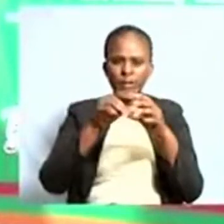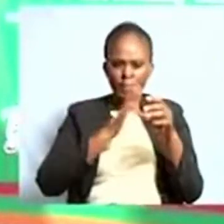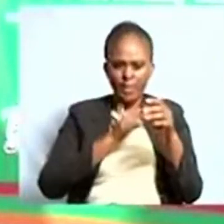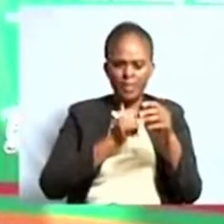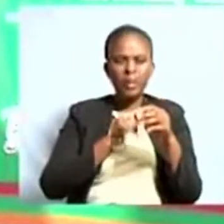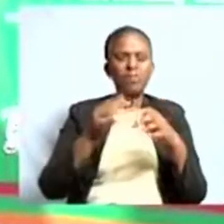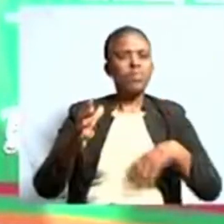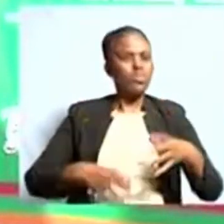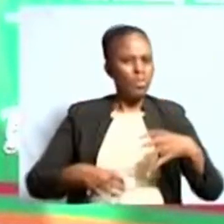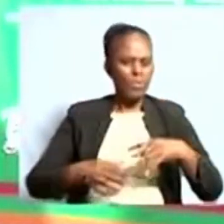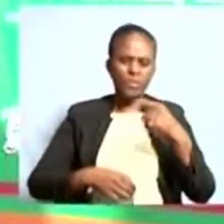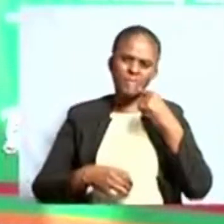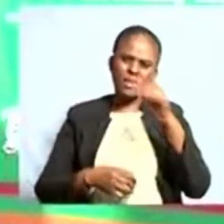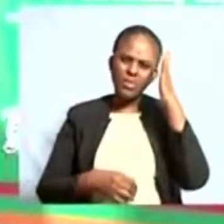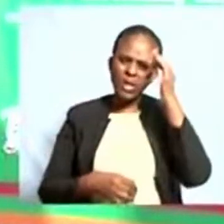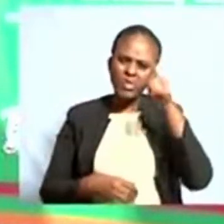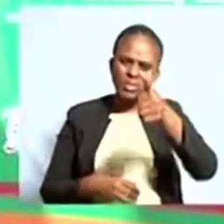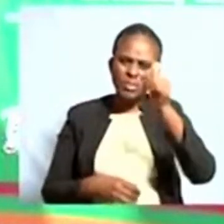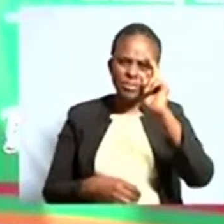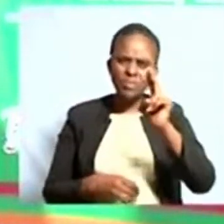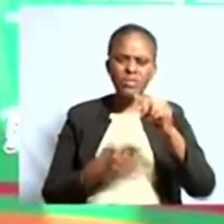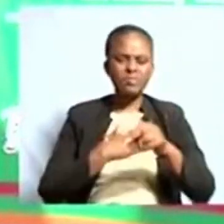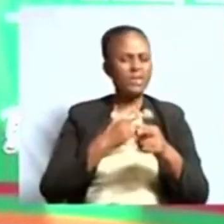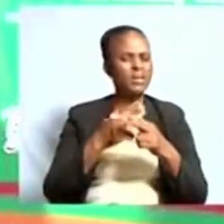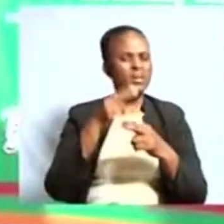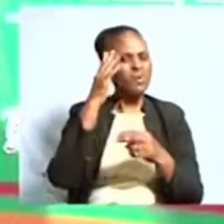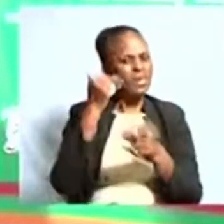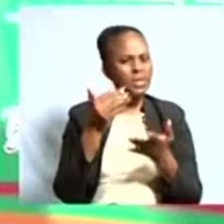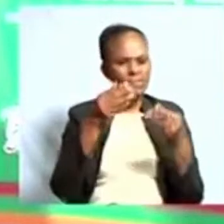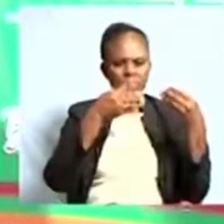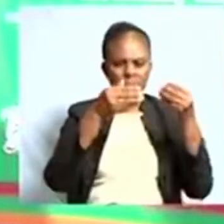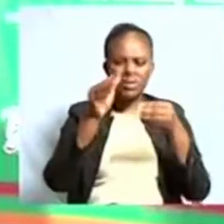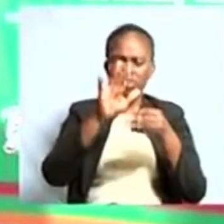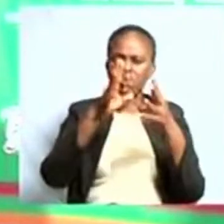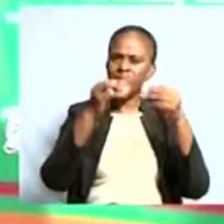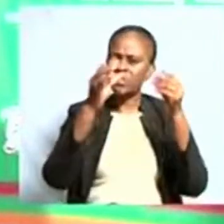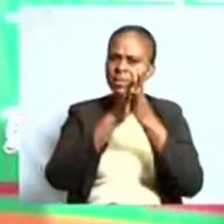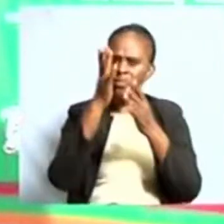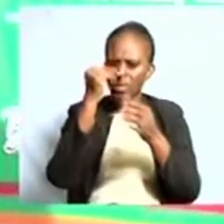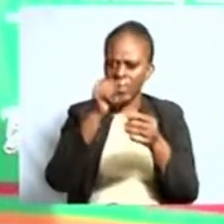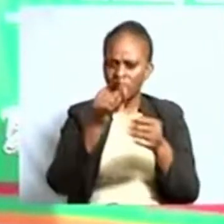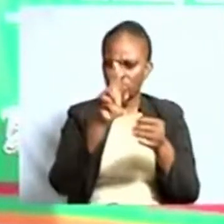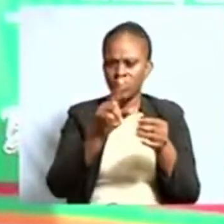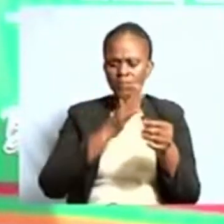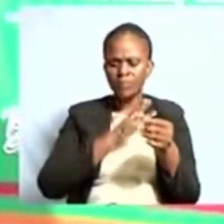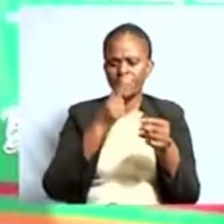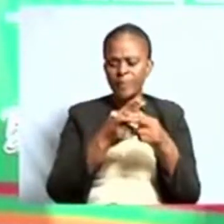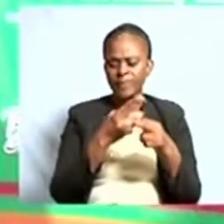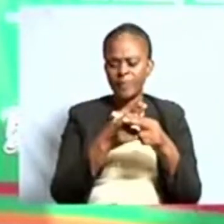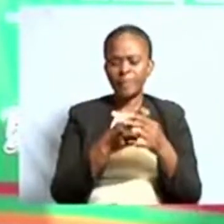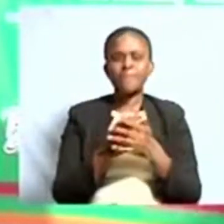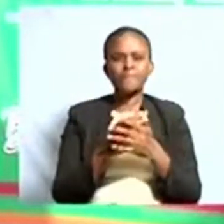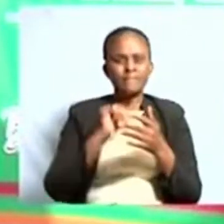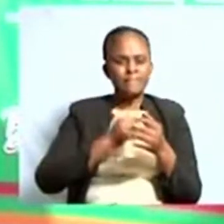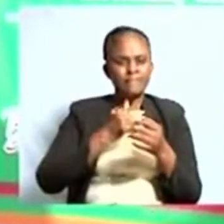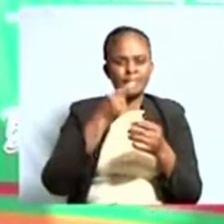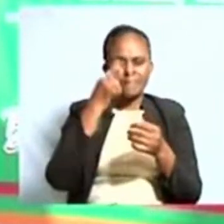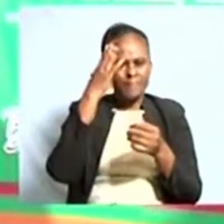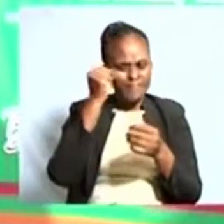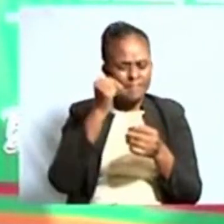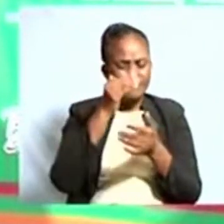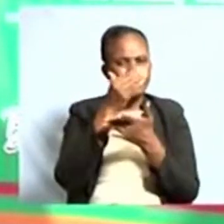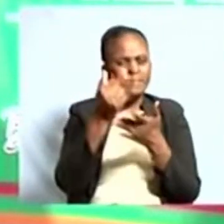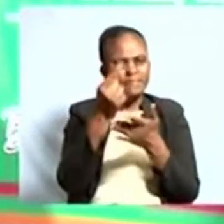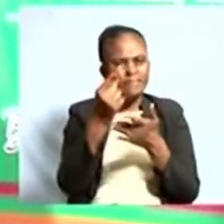and complain to say, but why are you using my name to sell your filters? So in this case, we are saying, why should somebody